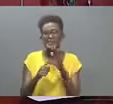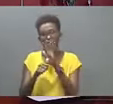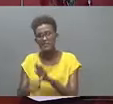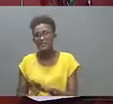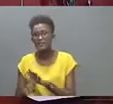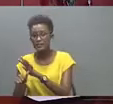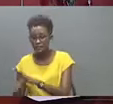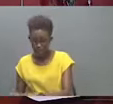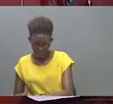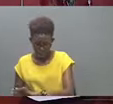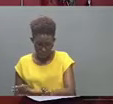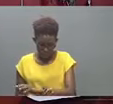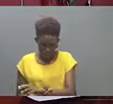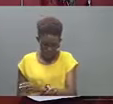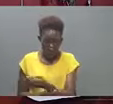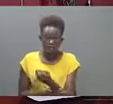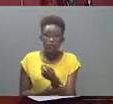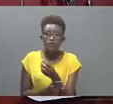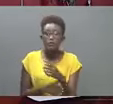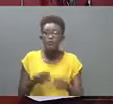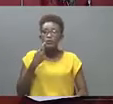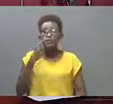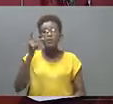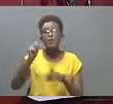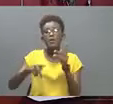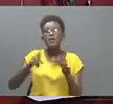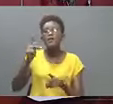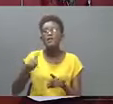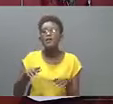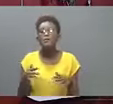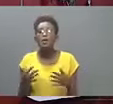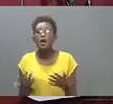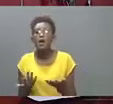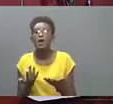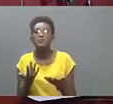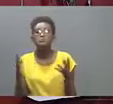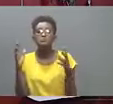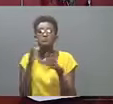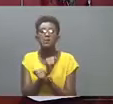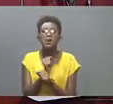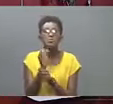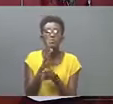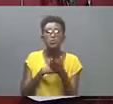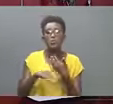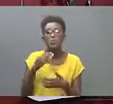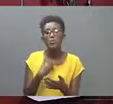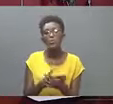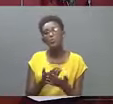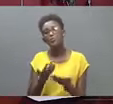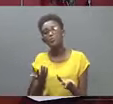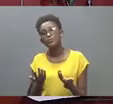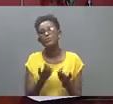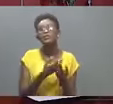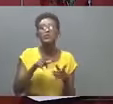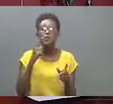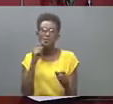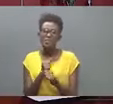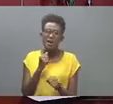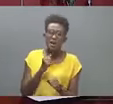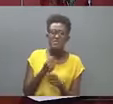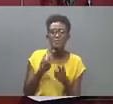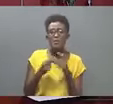marginalized, those that look like they have been deprived of everything, exploited of